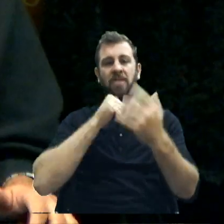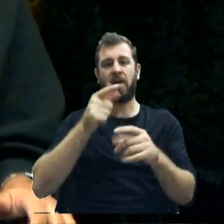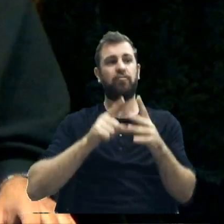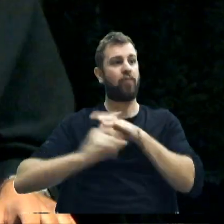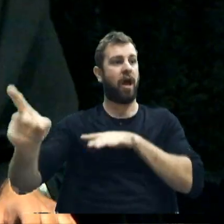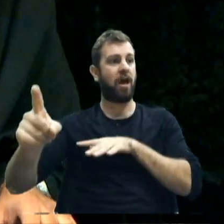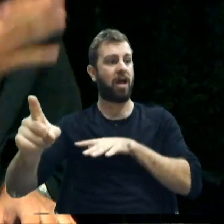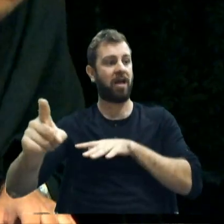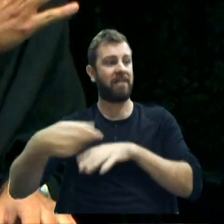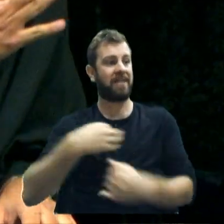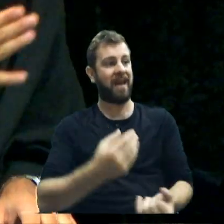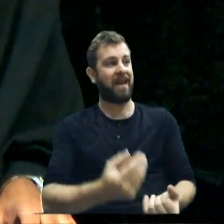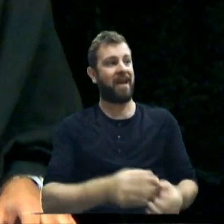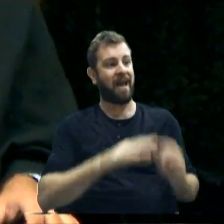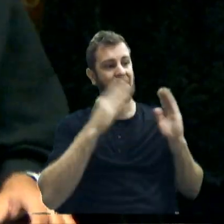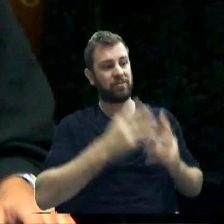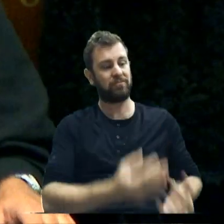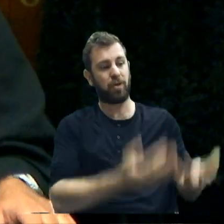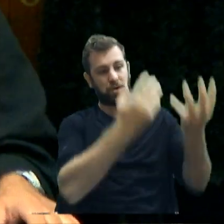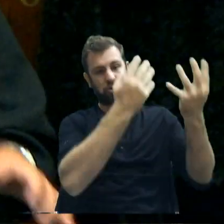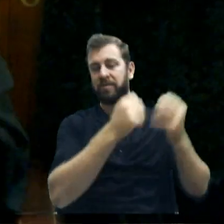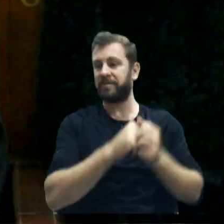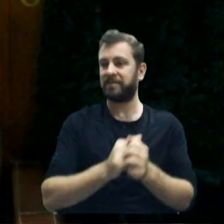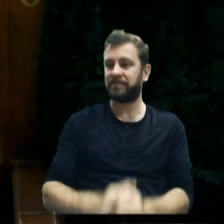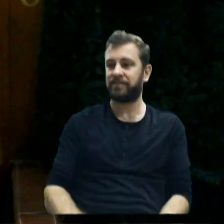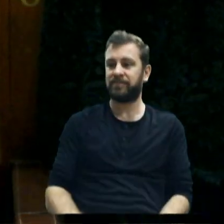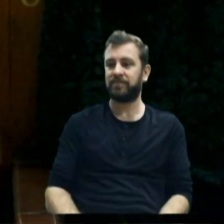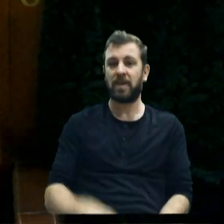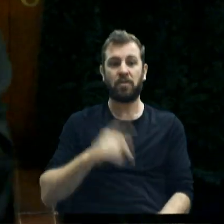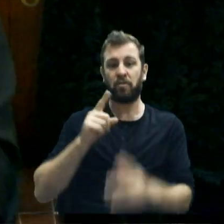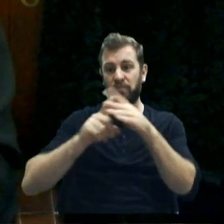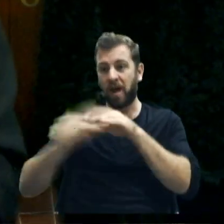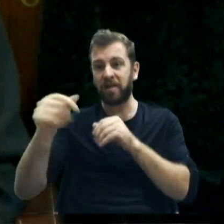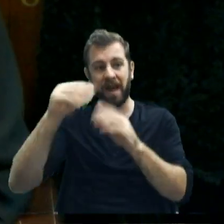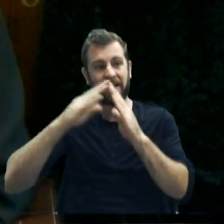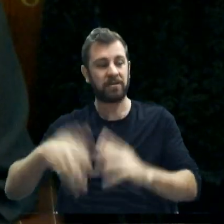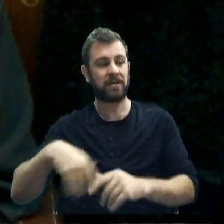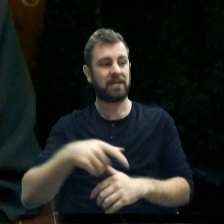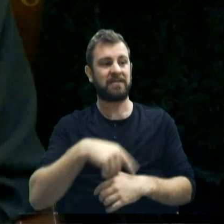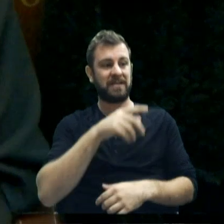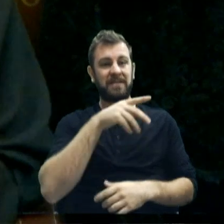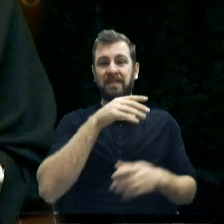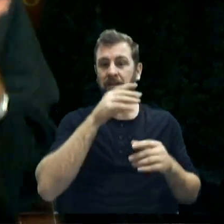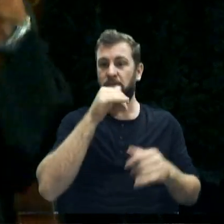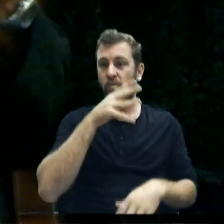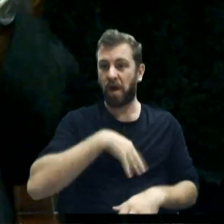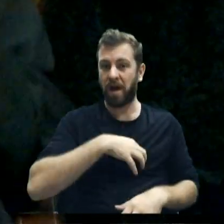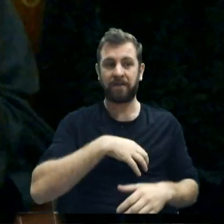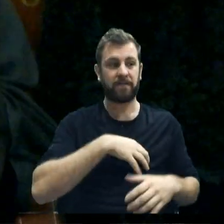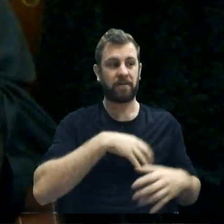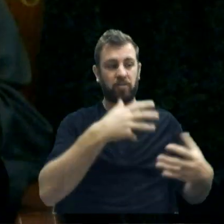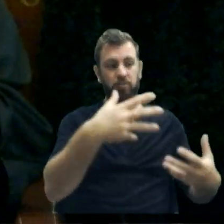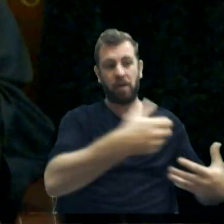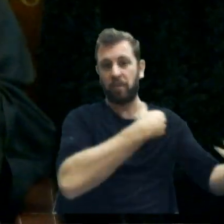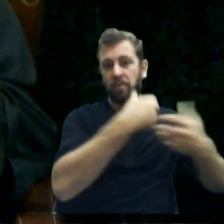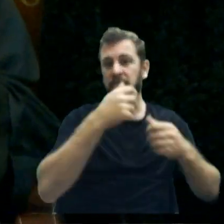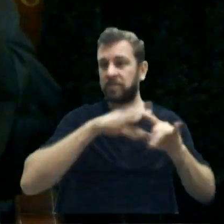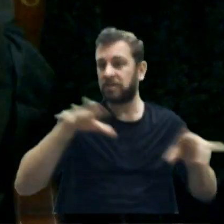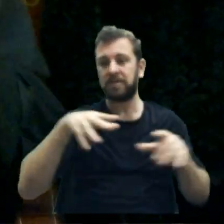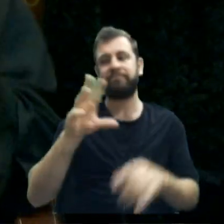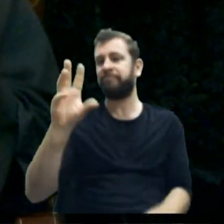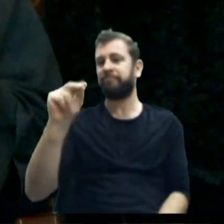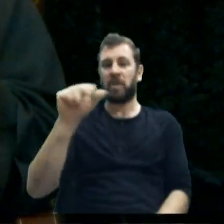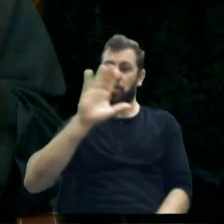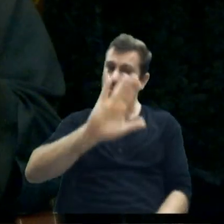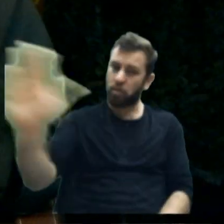burn down. Not run from the house and let the wife grab the extinguisher and take that fire out. That's your job. If you want to accept the walayat and